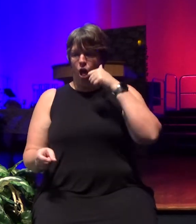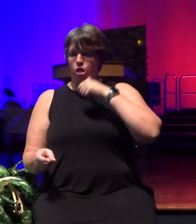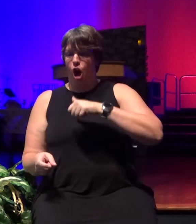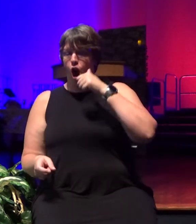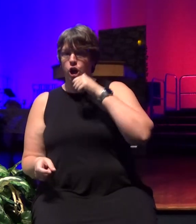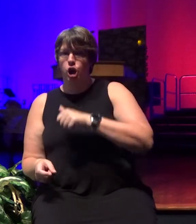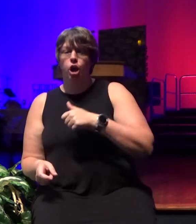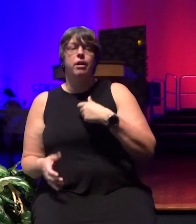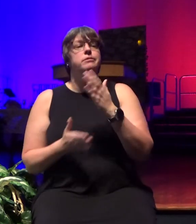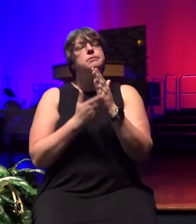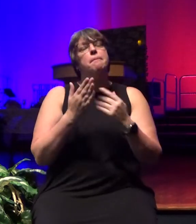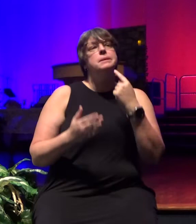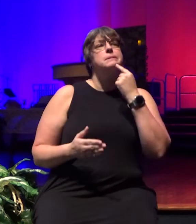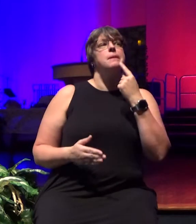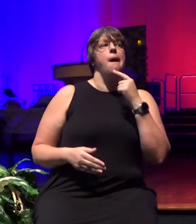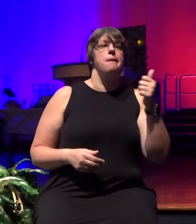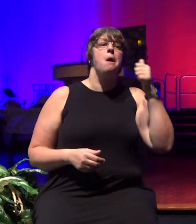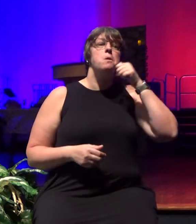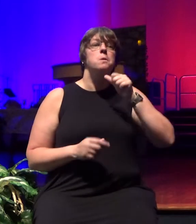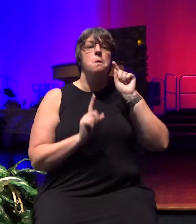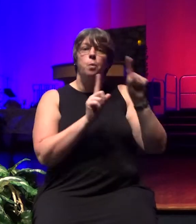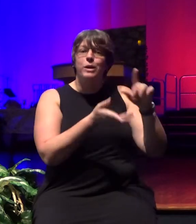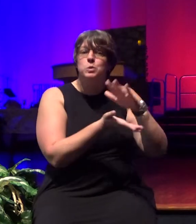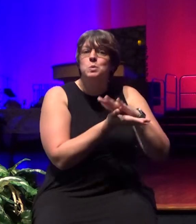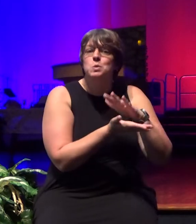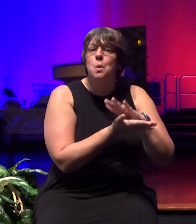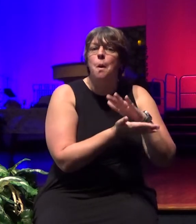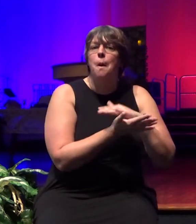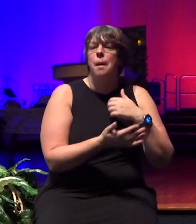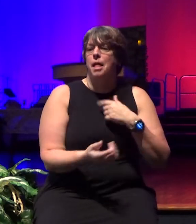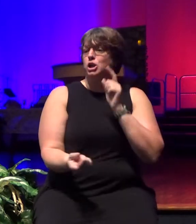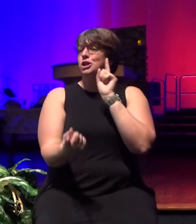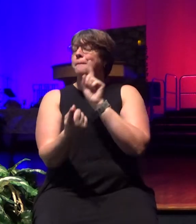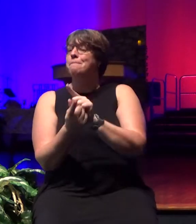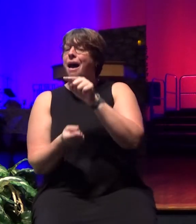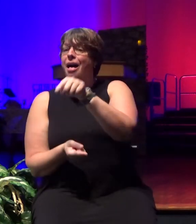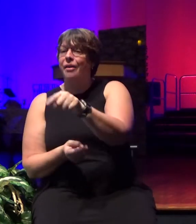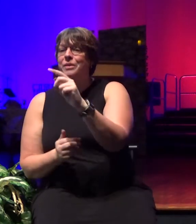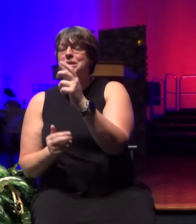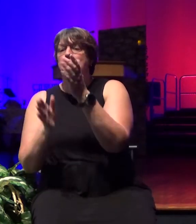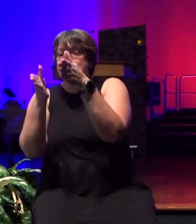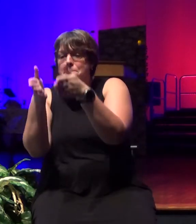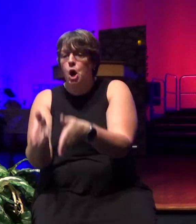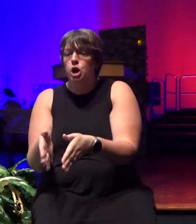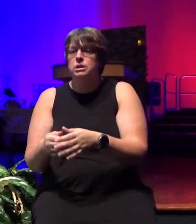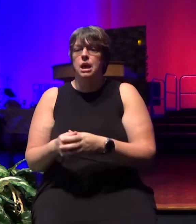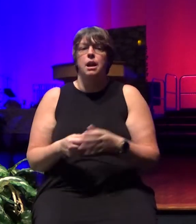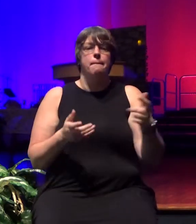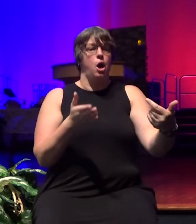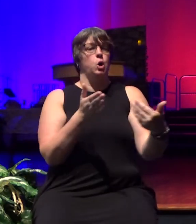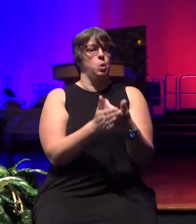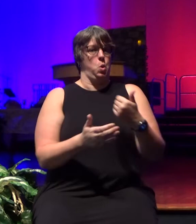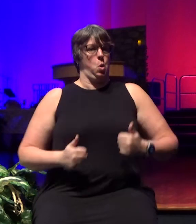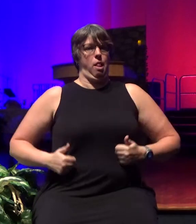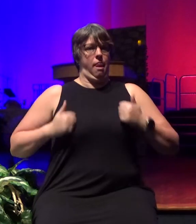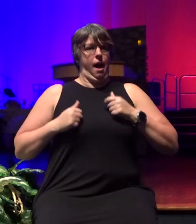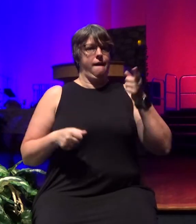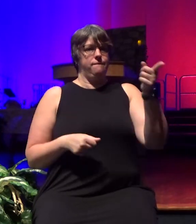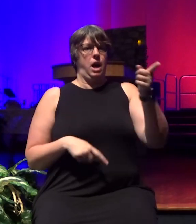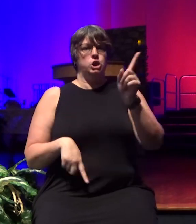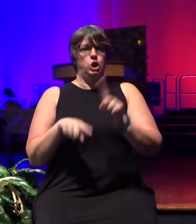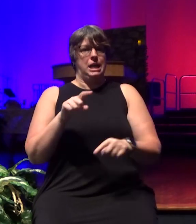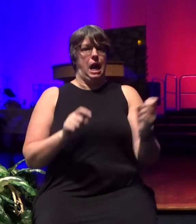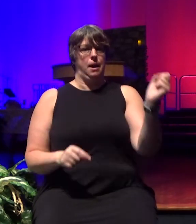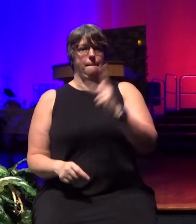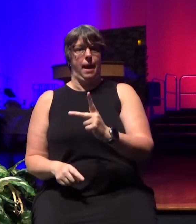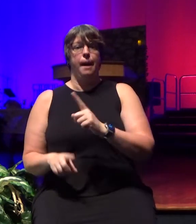doll postman and would send word from the doll to the little girl. Well, the next day, he